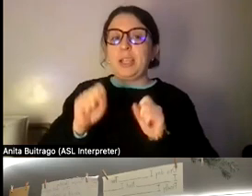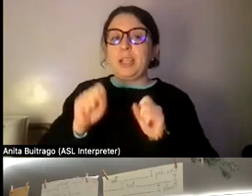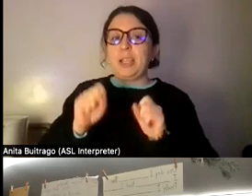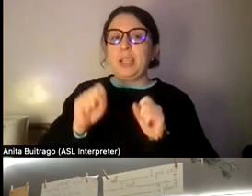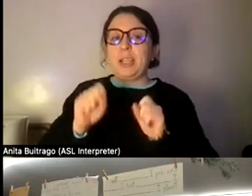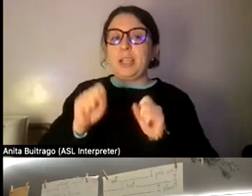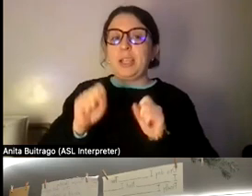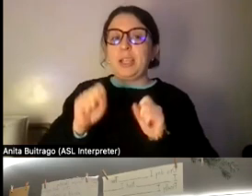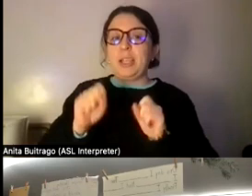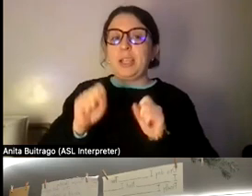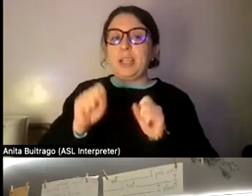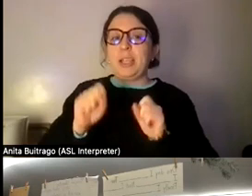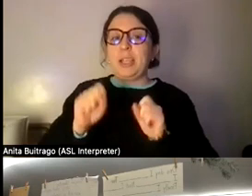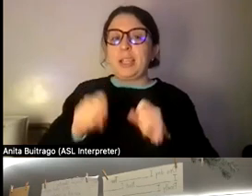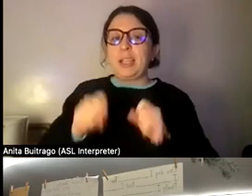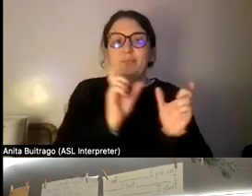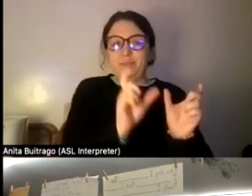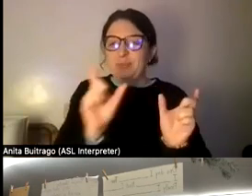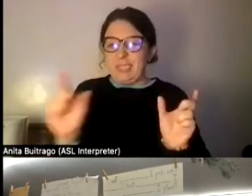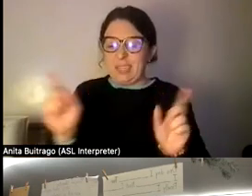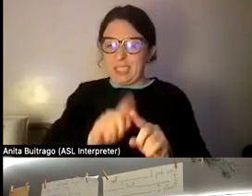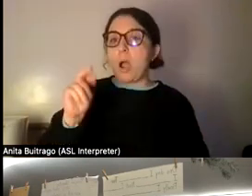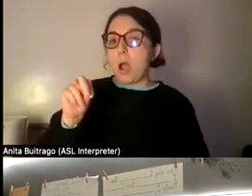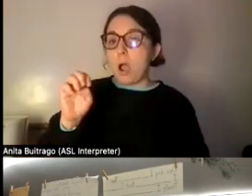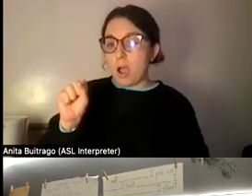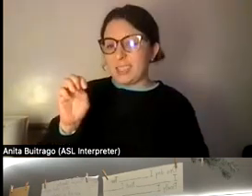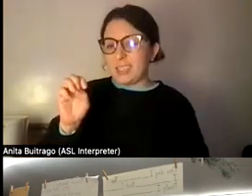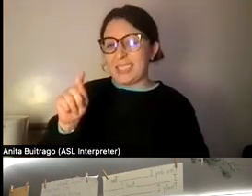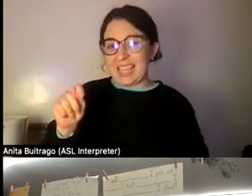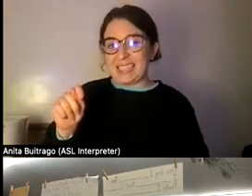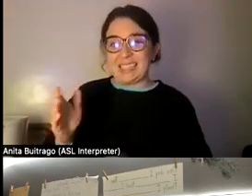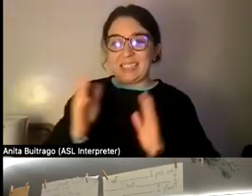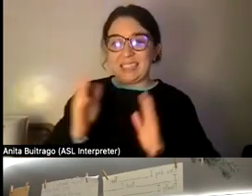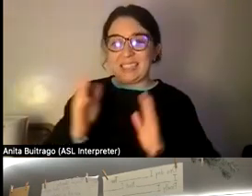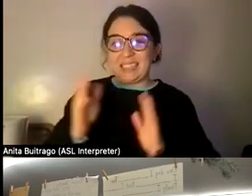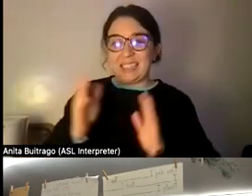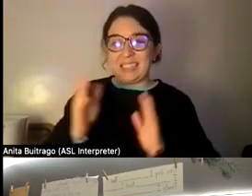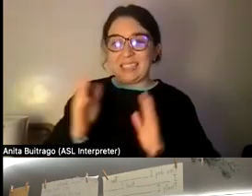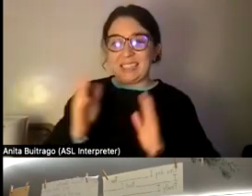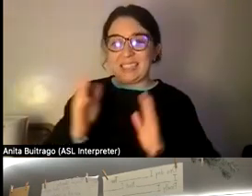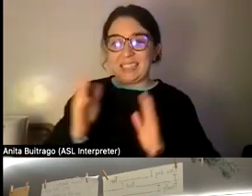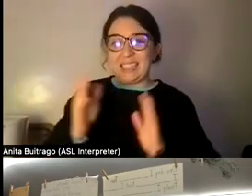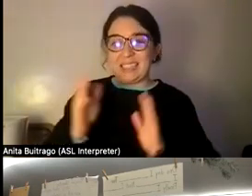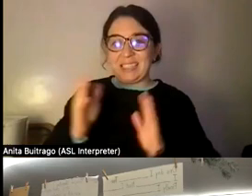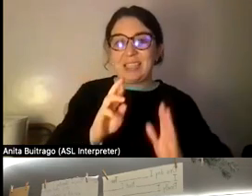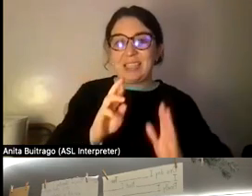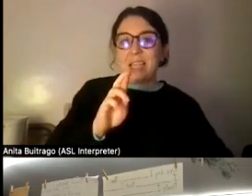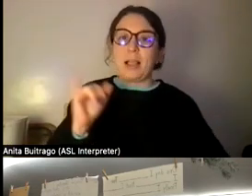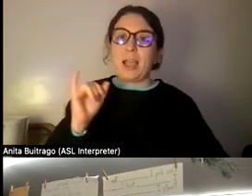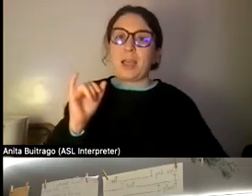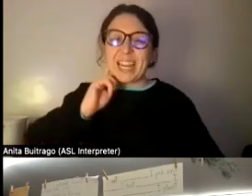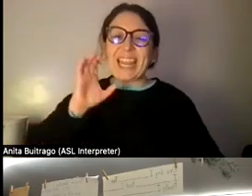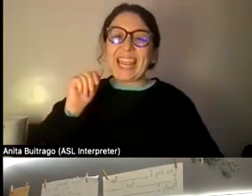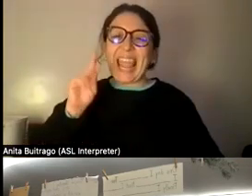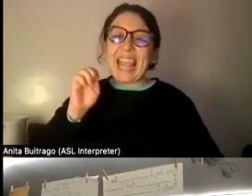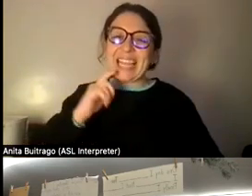and rhymes, which is the first sound in a word and the rest of the word. So like the word cake, the onset is k, the rhyme is